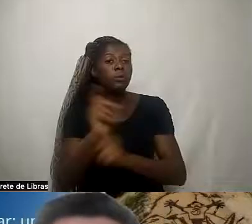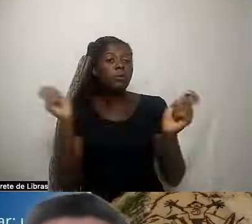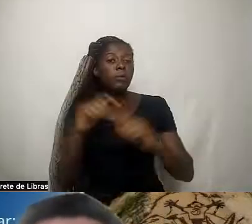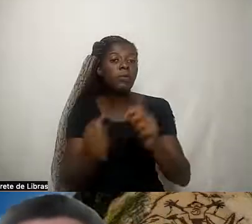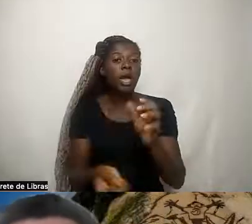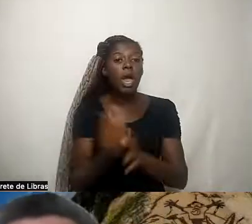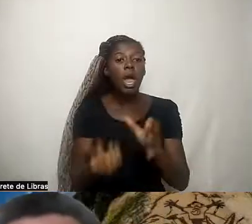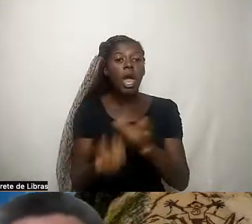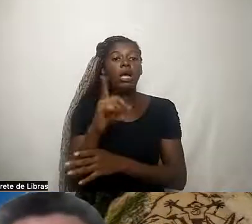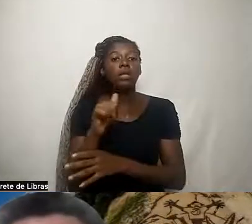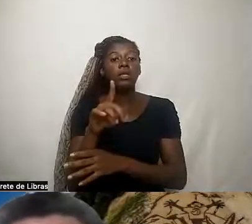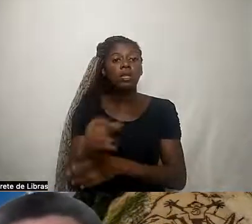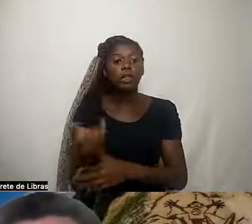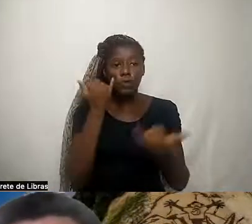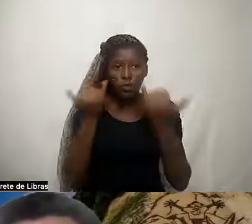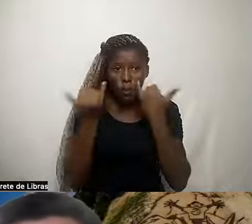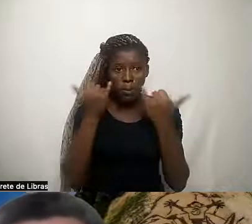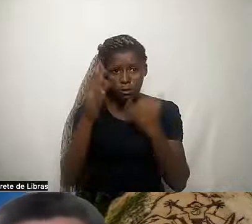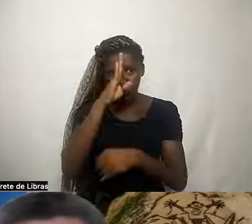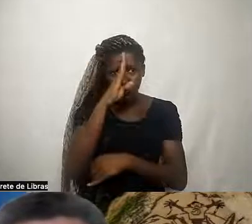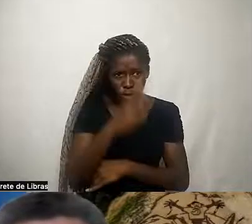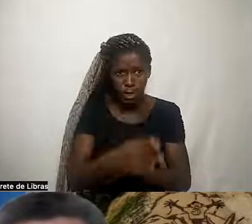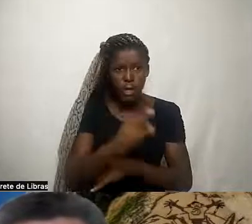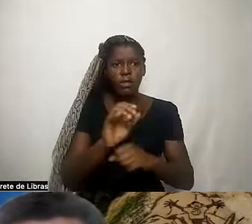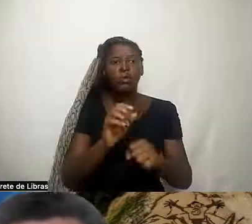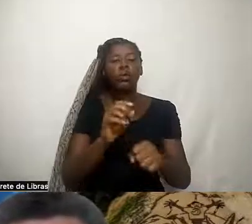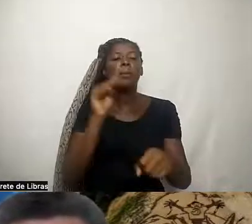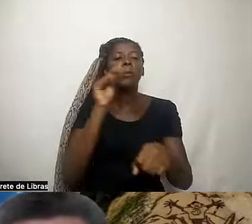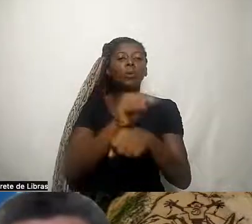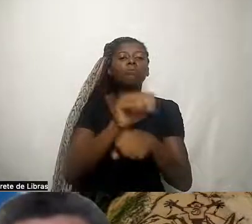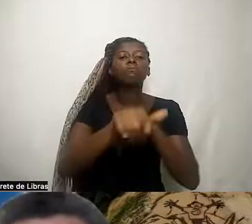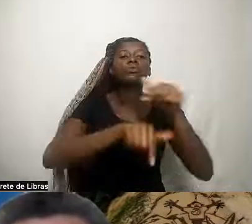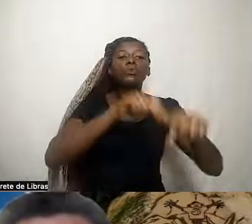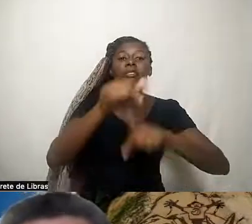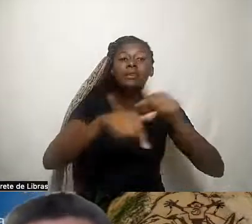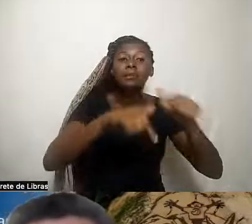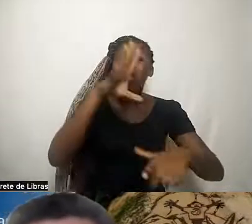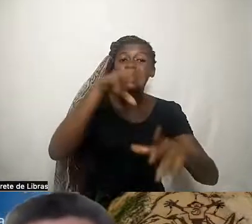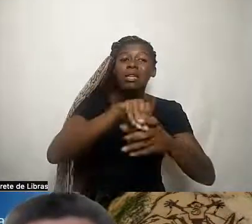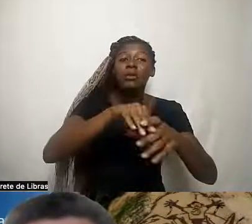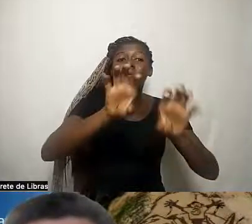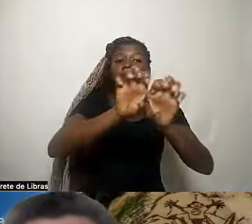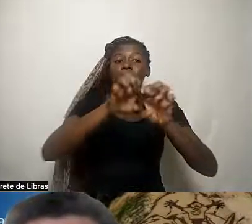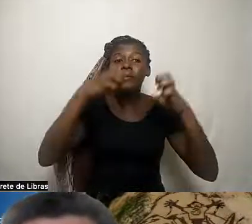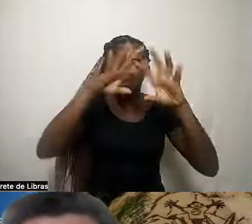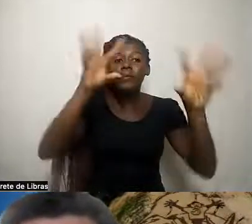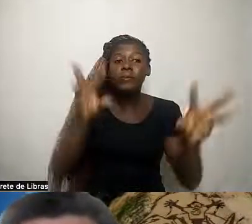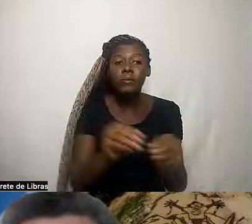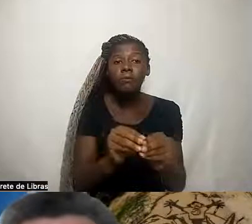that will result in data to be that will enable us to value our ecosystem